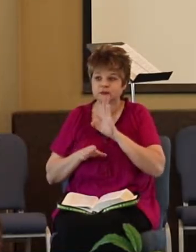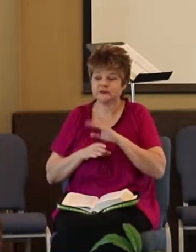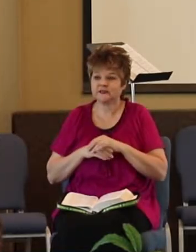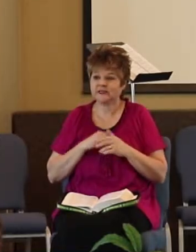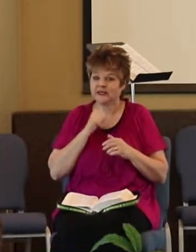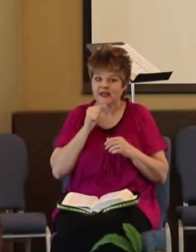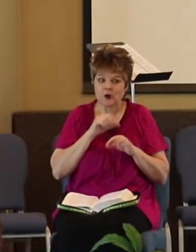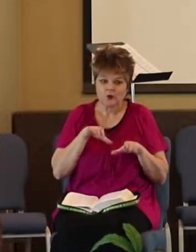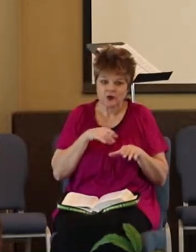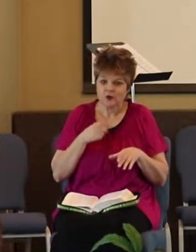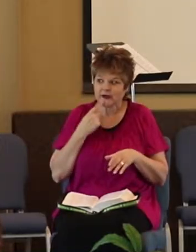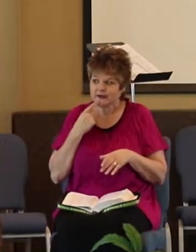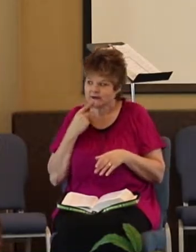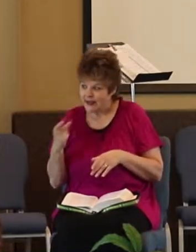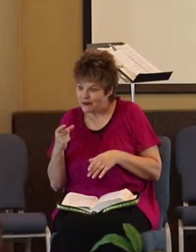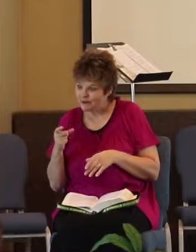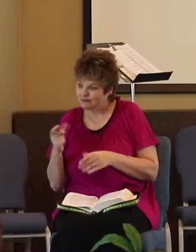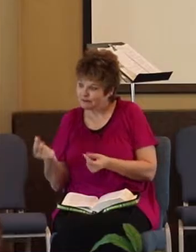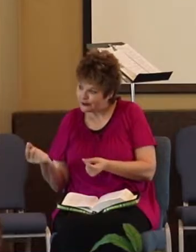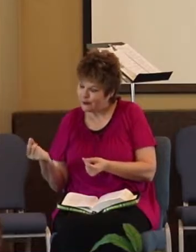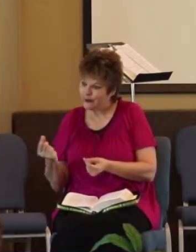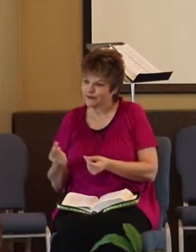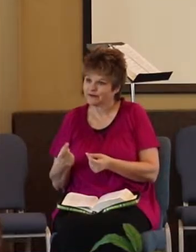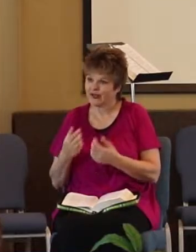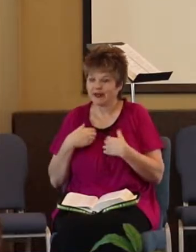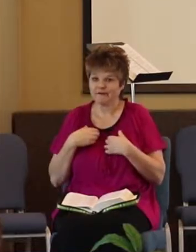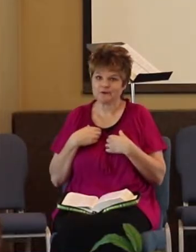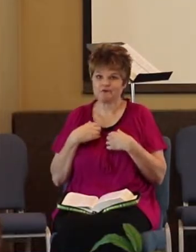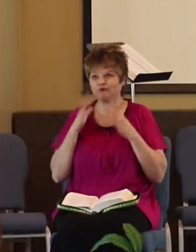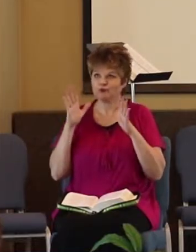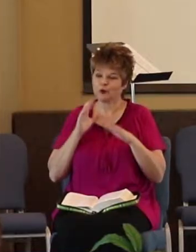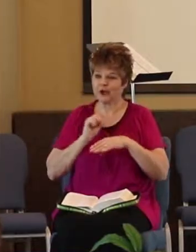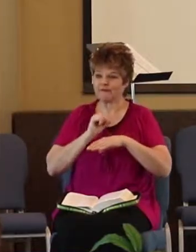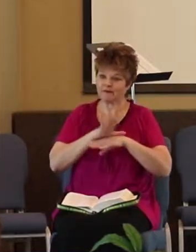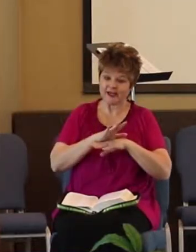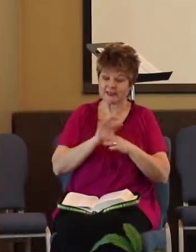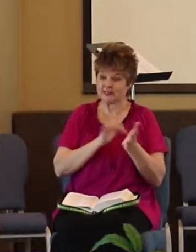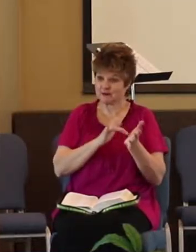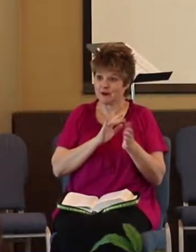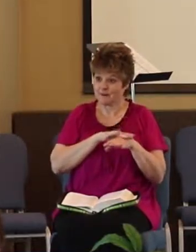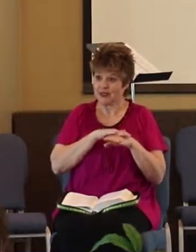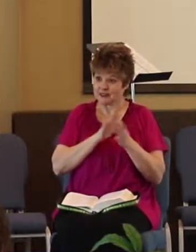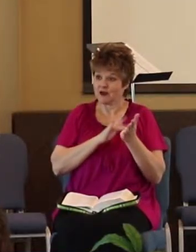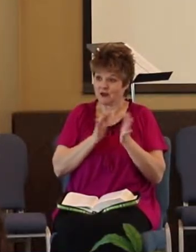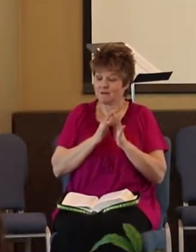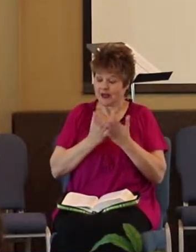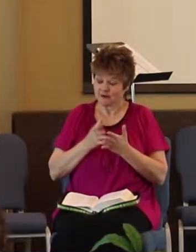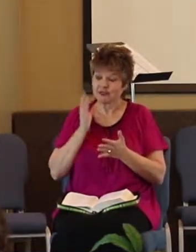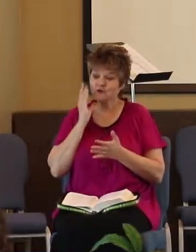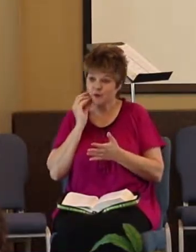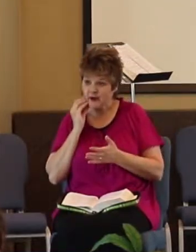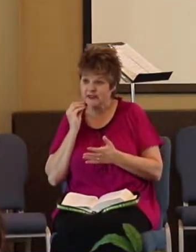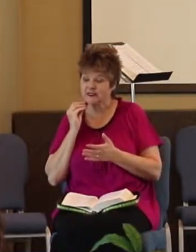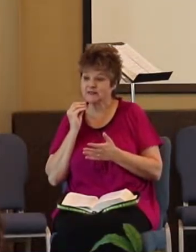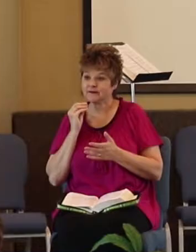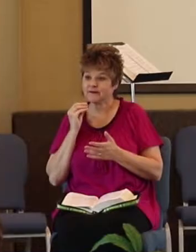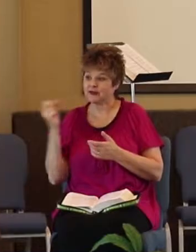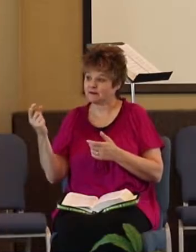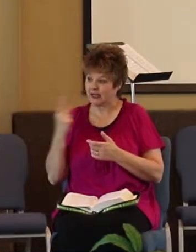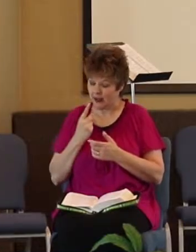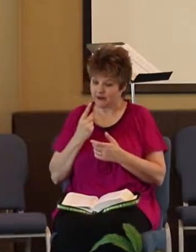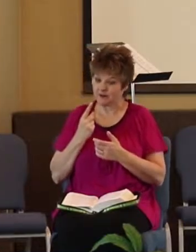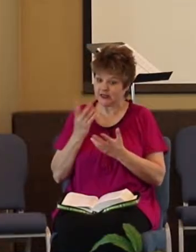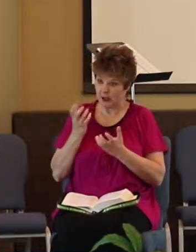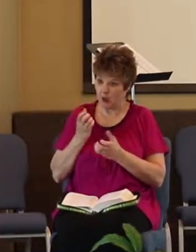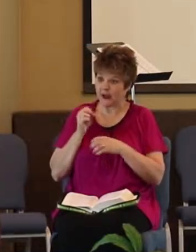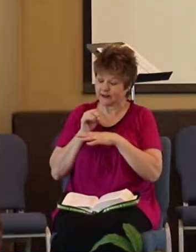do what I tell them to do. I've got this great advice. It's biblical advice. It's experiential advice. And they come to me